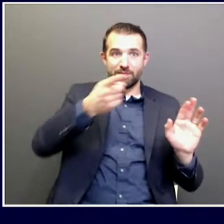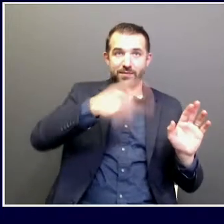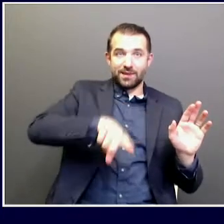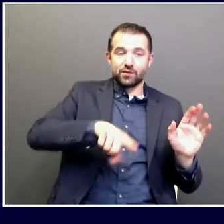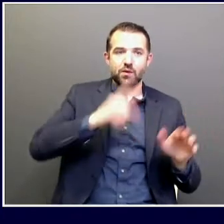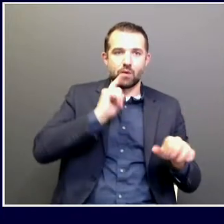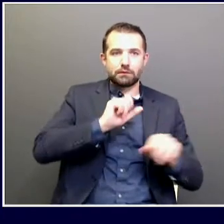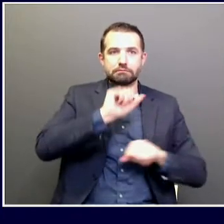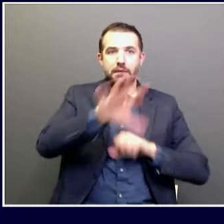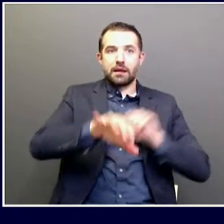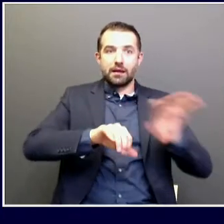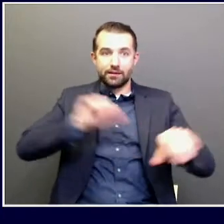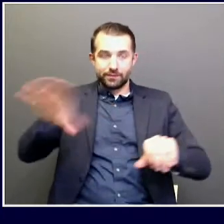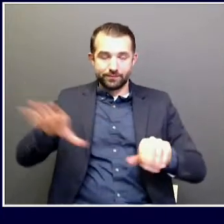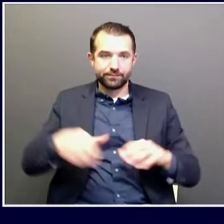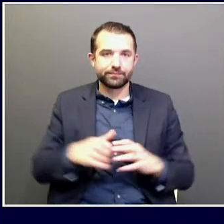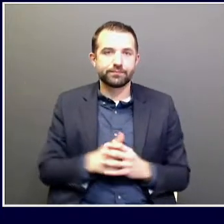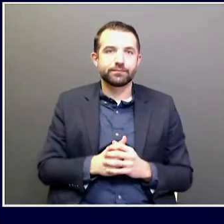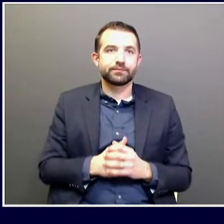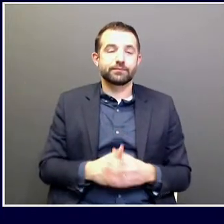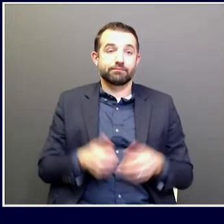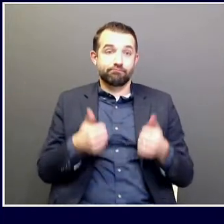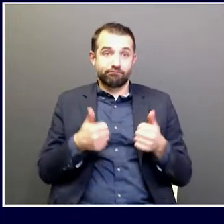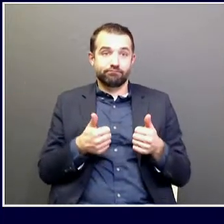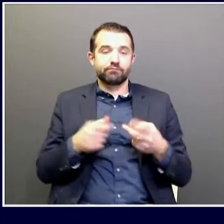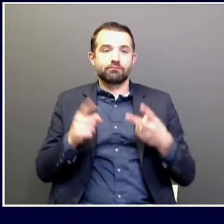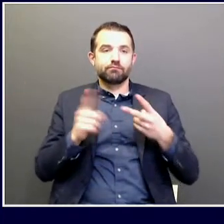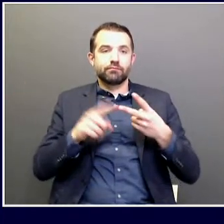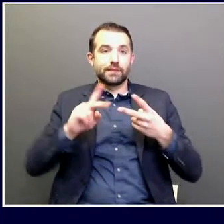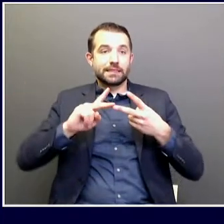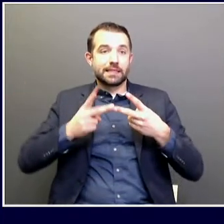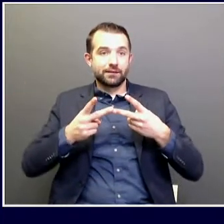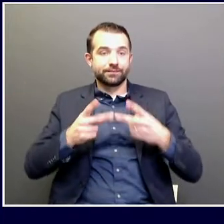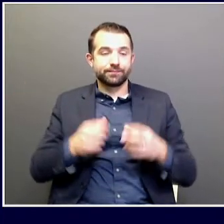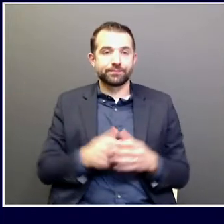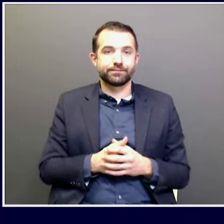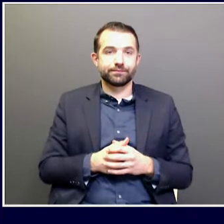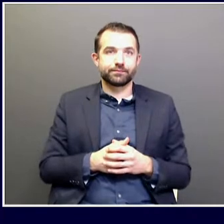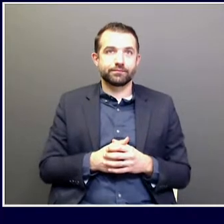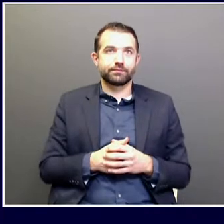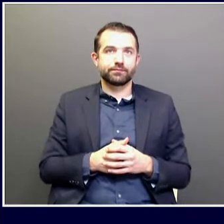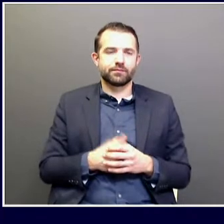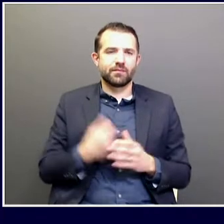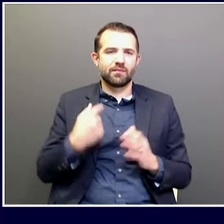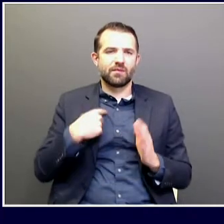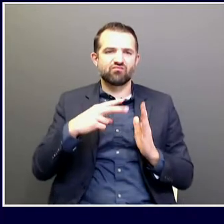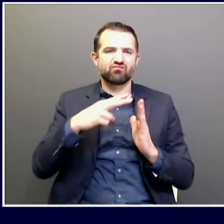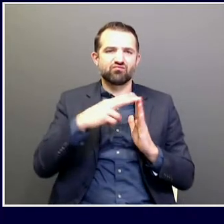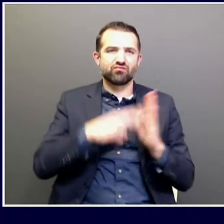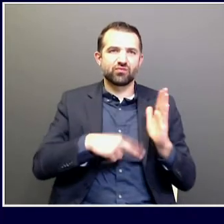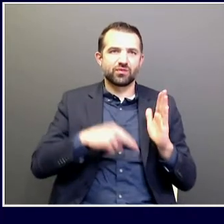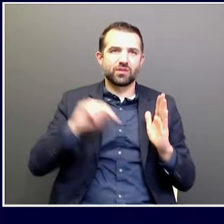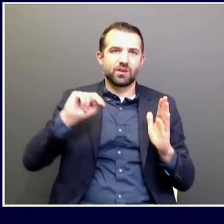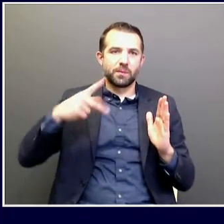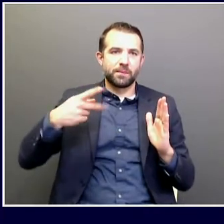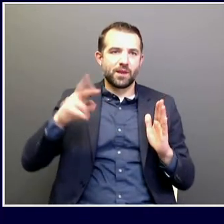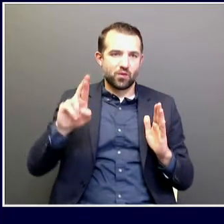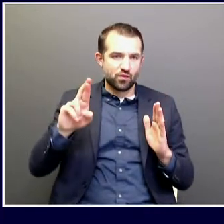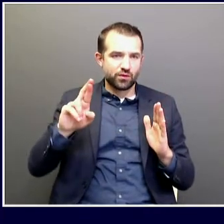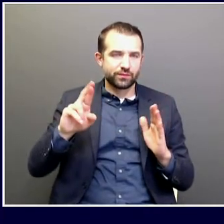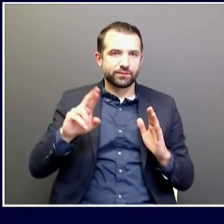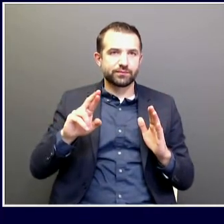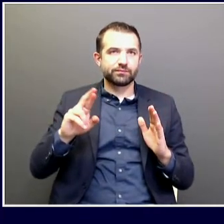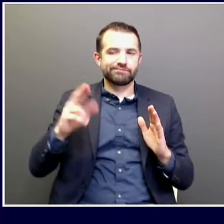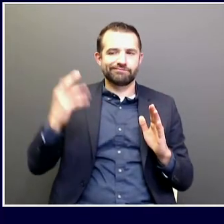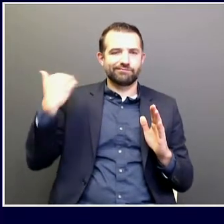Thank you. And my second question is, I read this report in NPR. I think it came out at the end of October, and